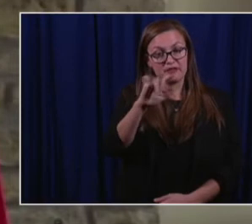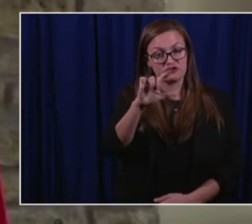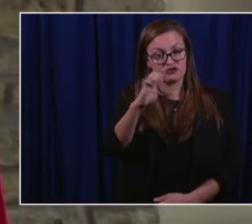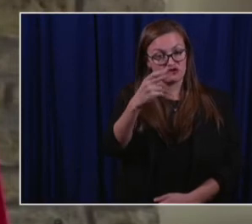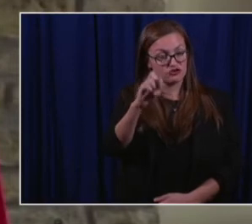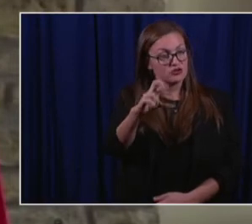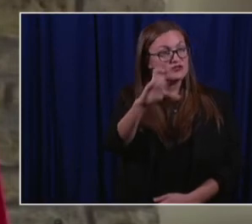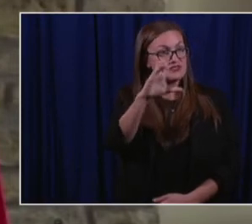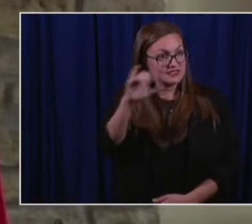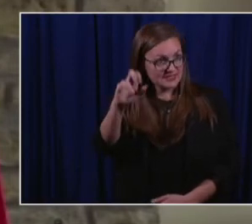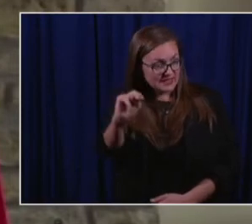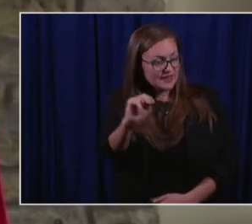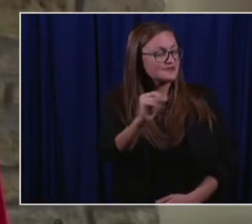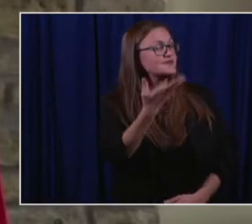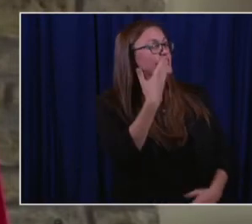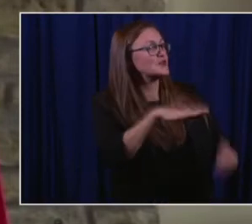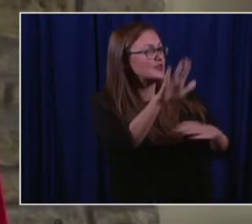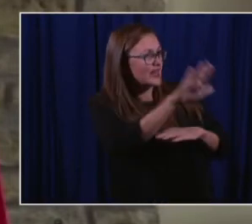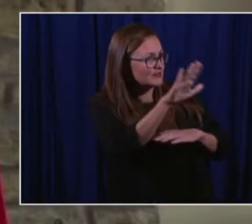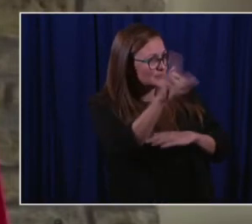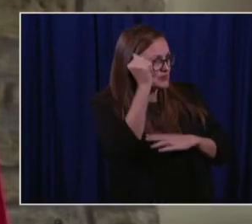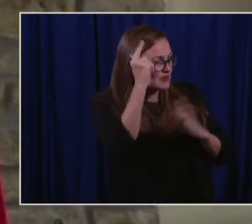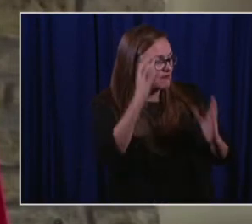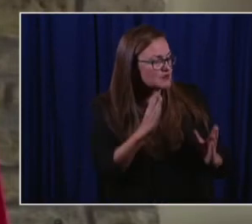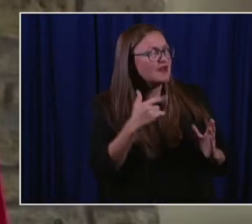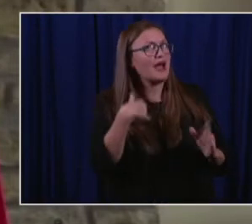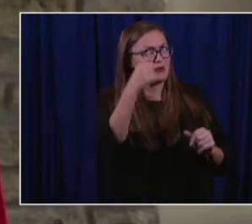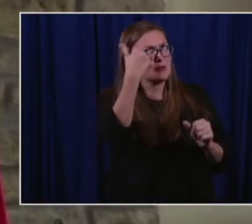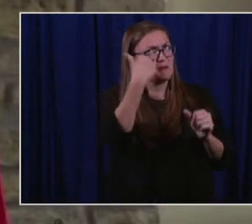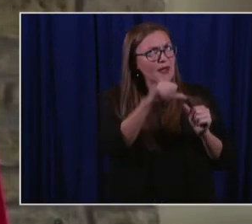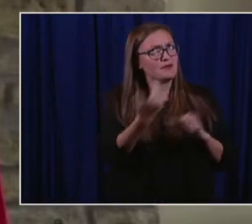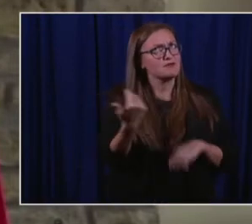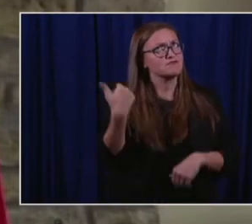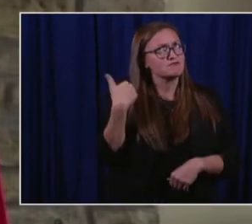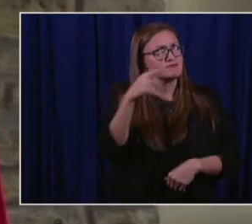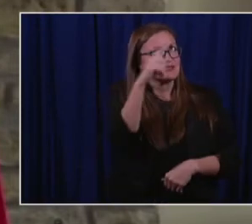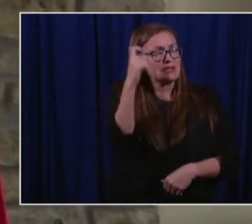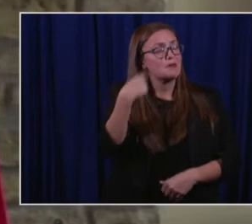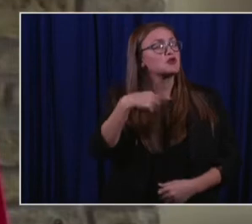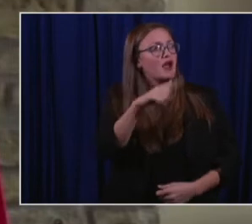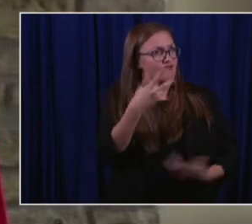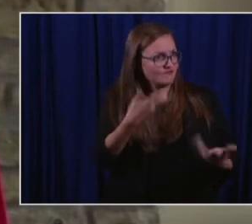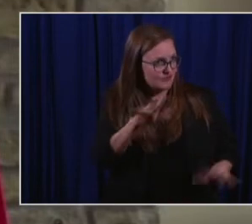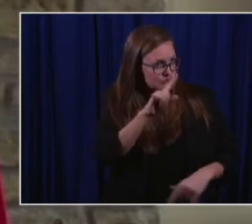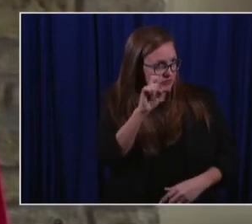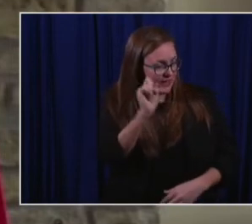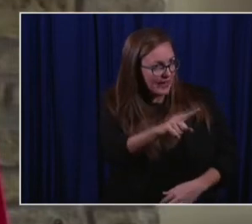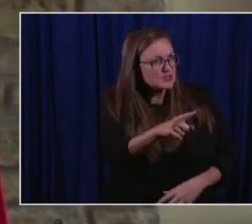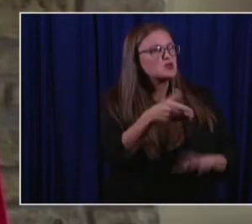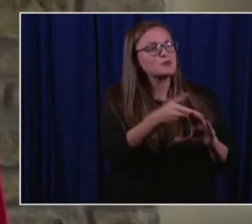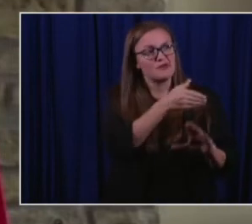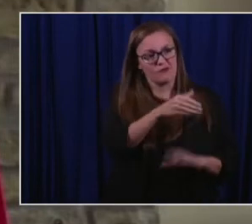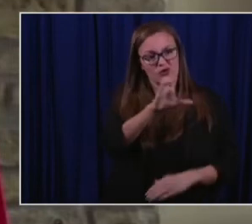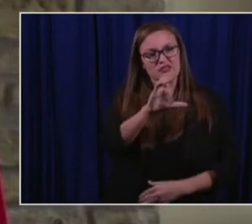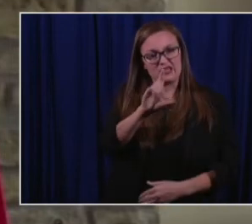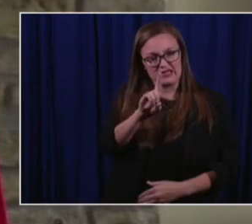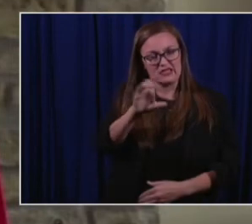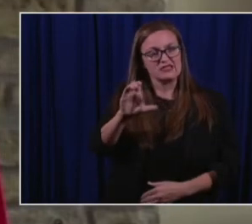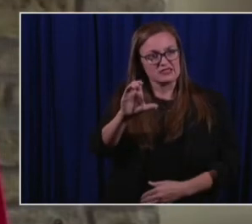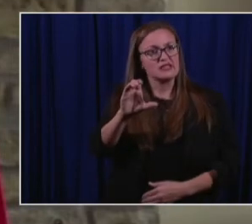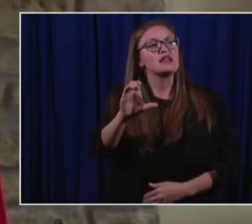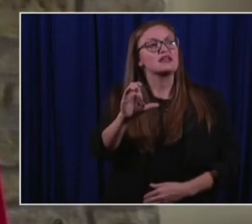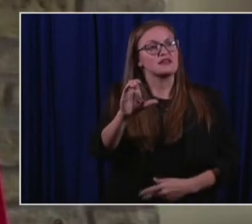I remember asking you about this over the summer before the CDC issued its moratorium on evictions, but that is set to expire